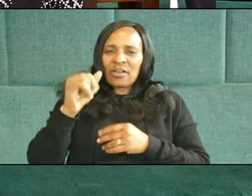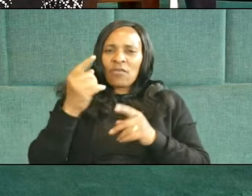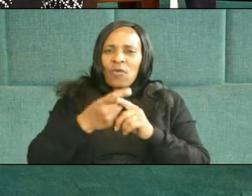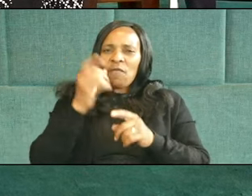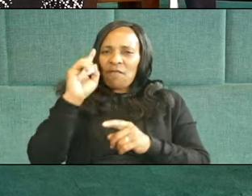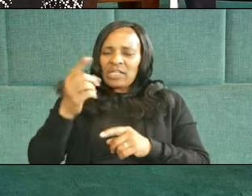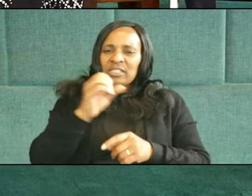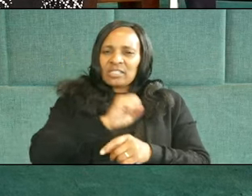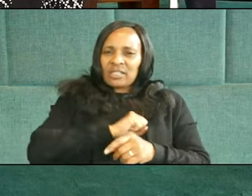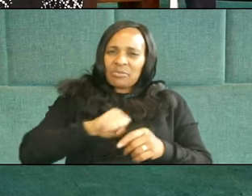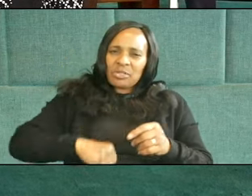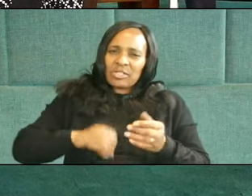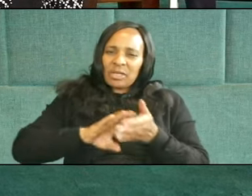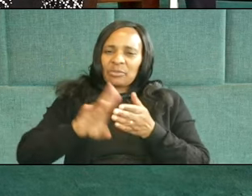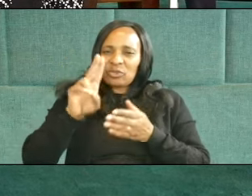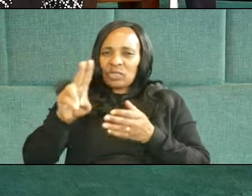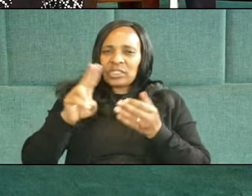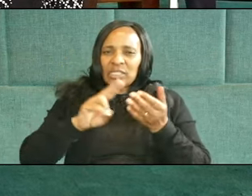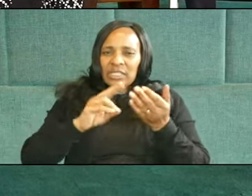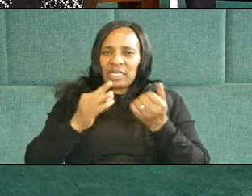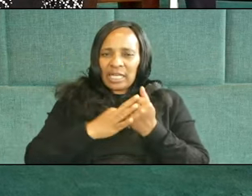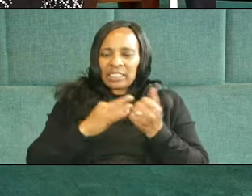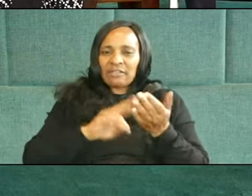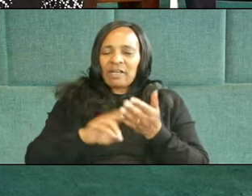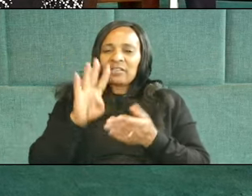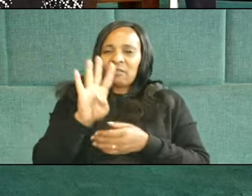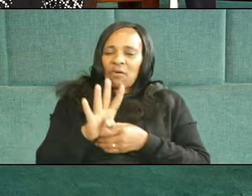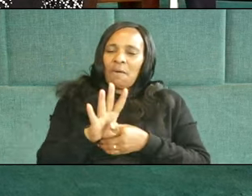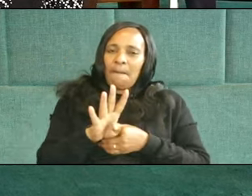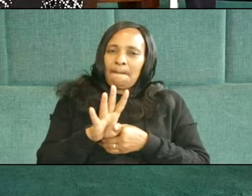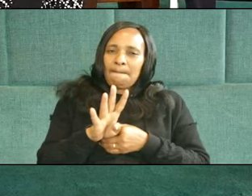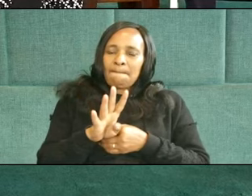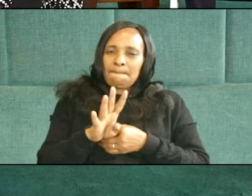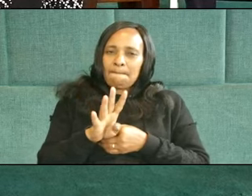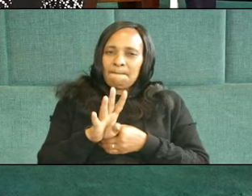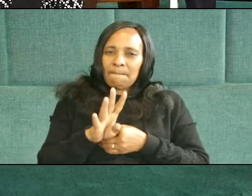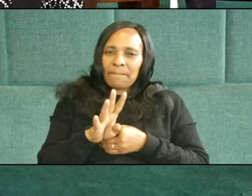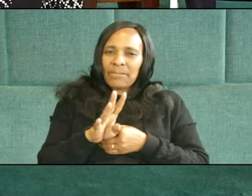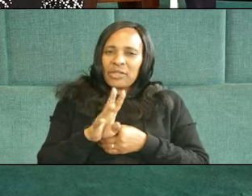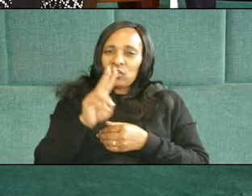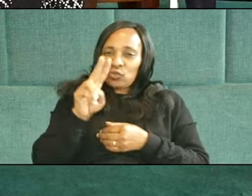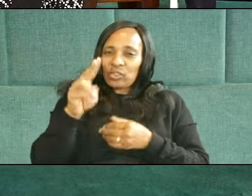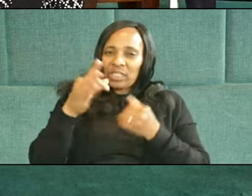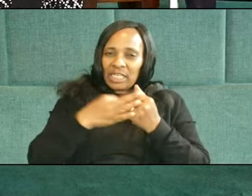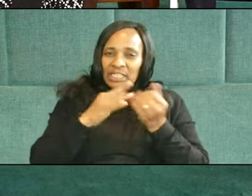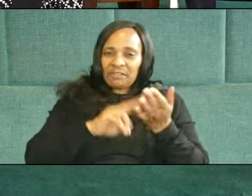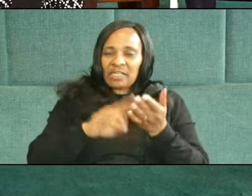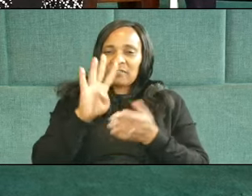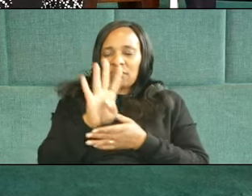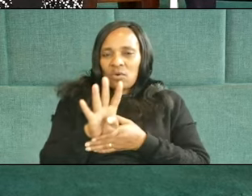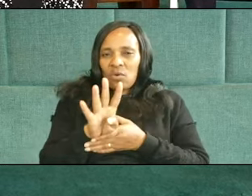chapter 28, verse 4, where we can just go there. 1 Samuel 28, verse 4.